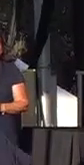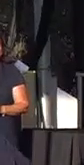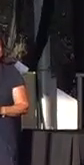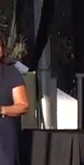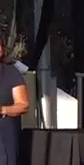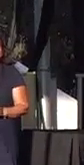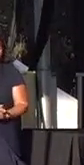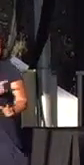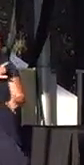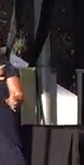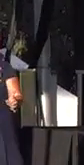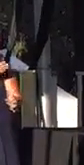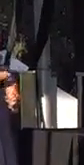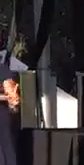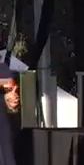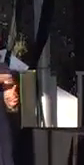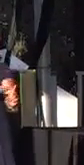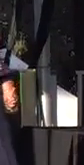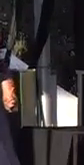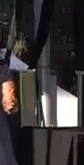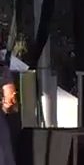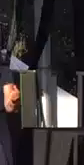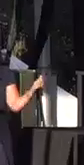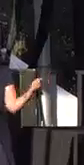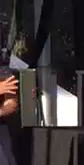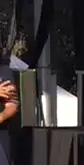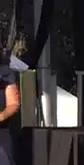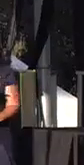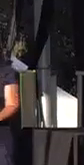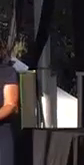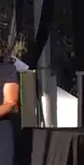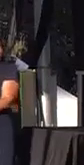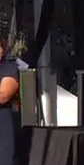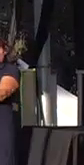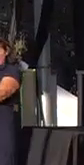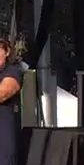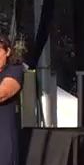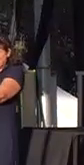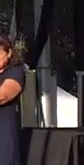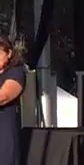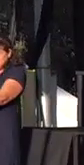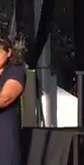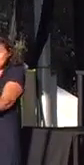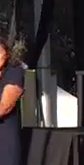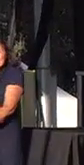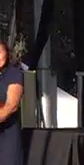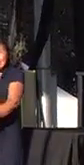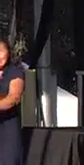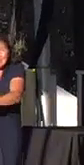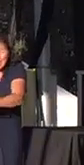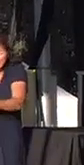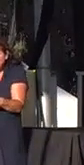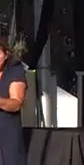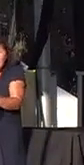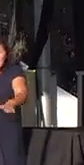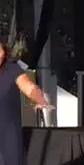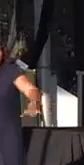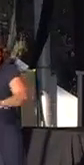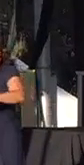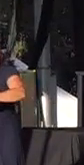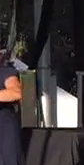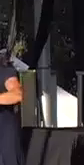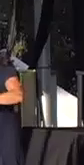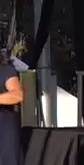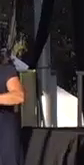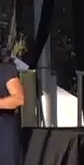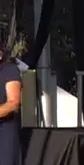identifies a police officer being so scared that he has to shoot a man 6 times while he's on the floor? Something is wrong